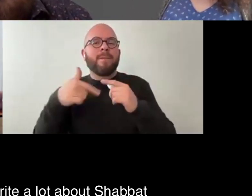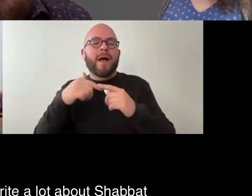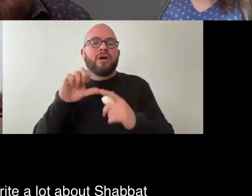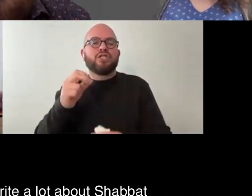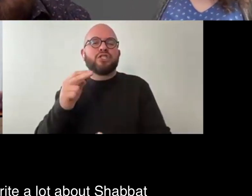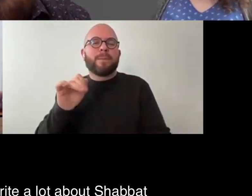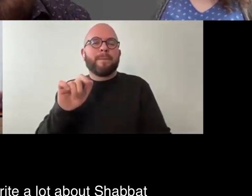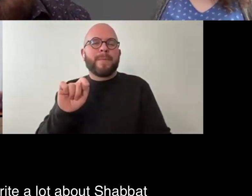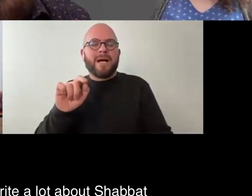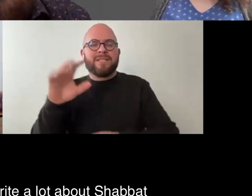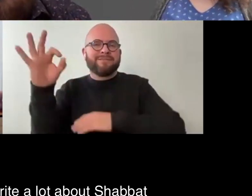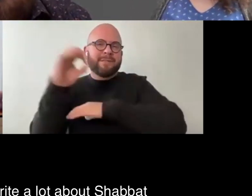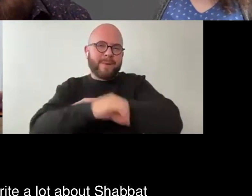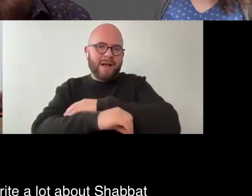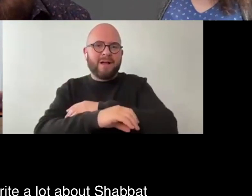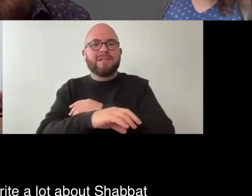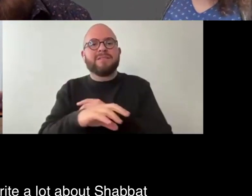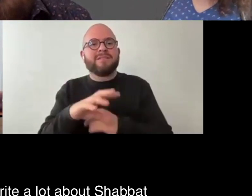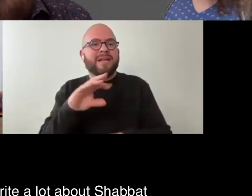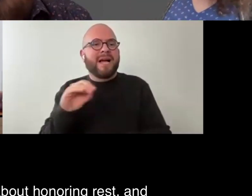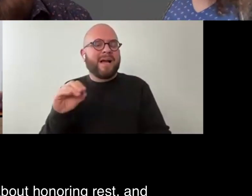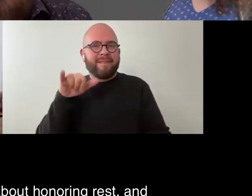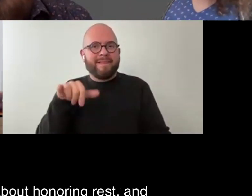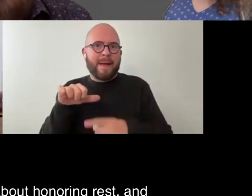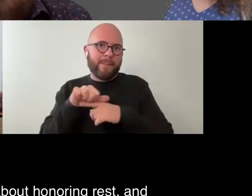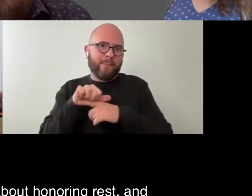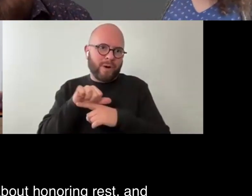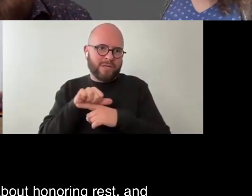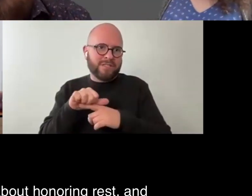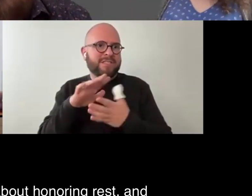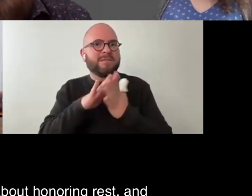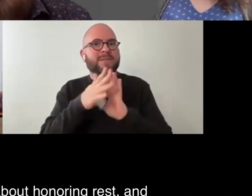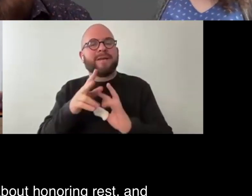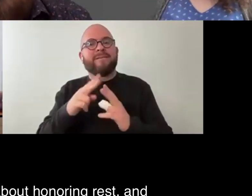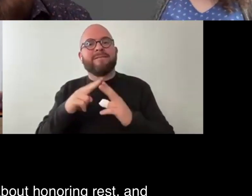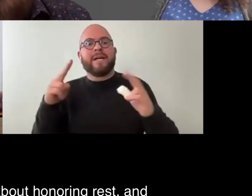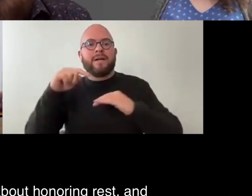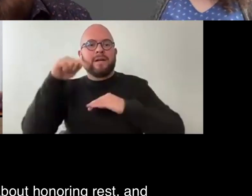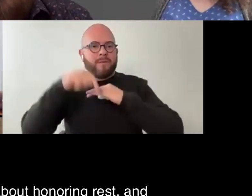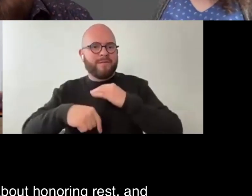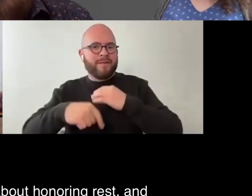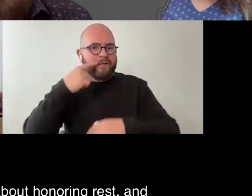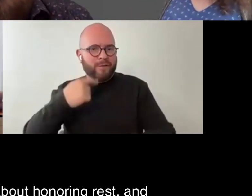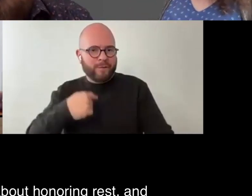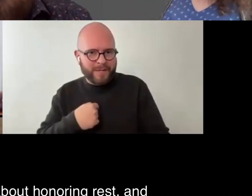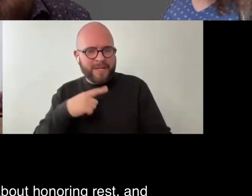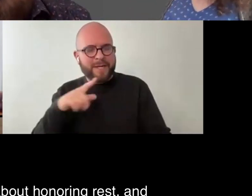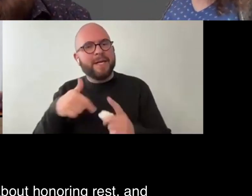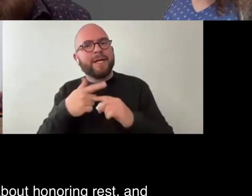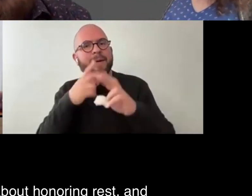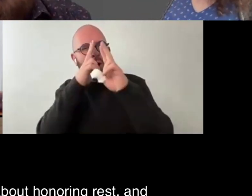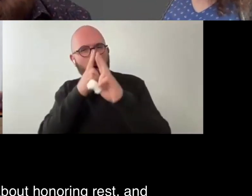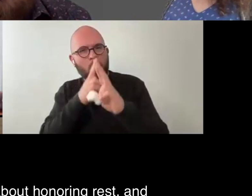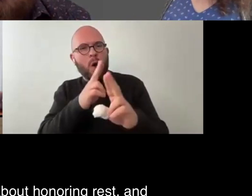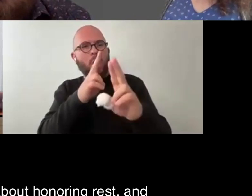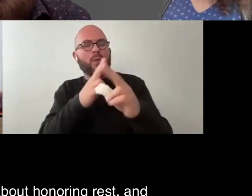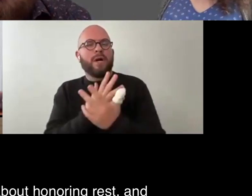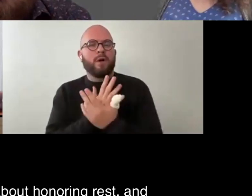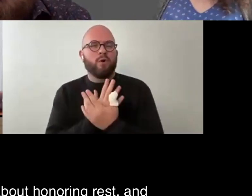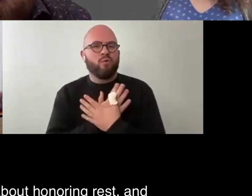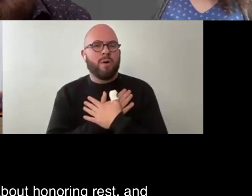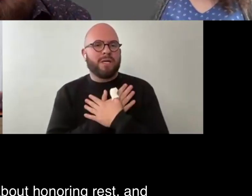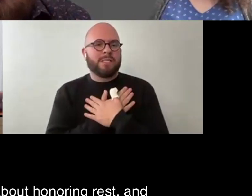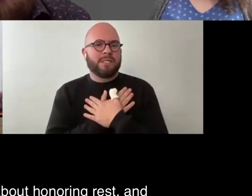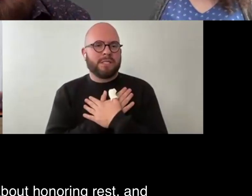and Sabbath practice as a practice that's become very profound for me about honoring rest